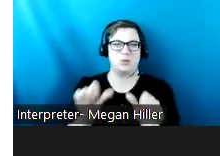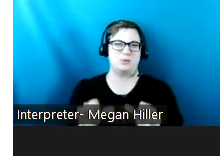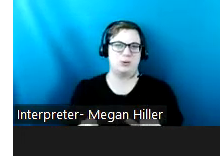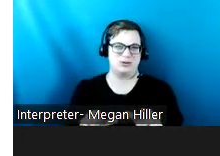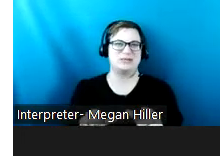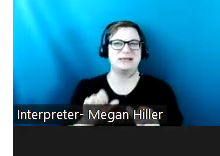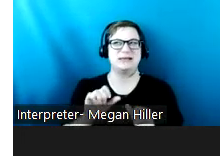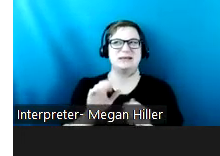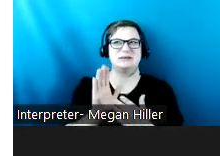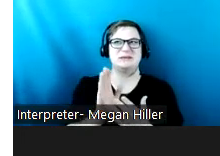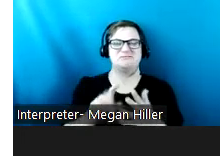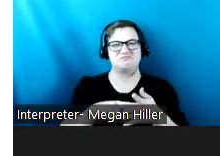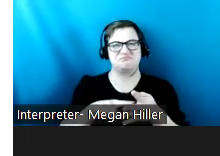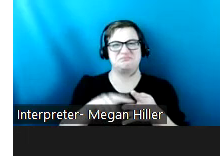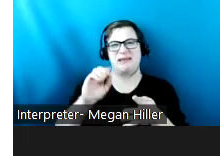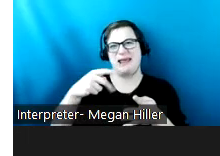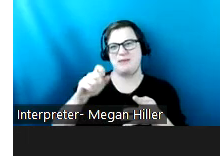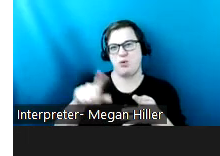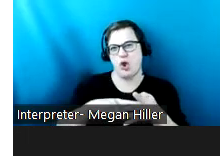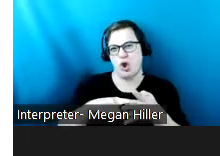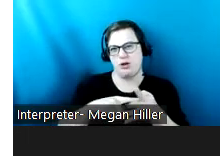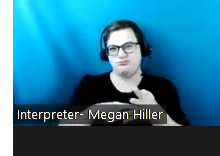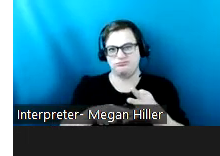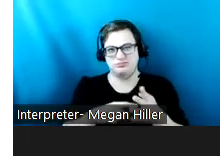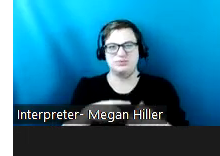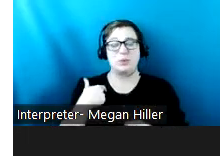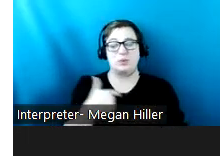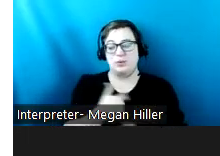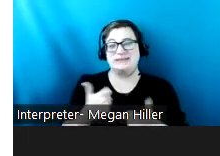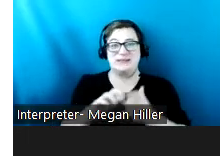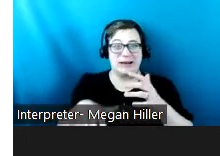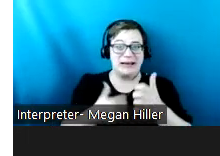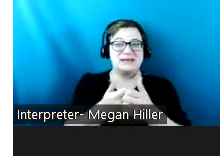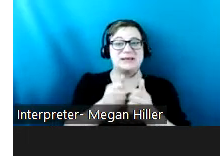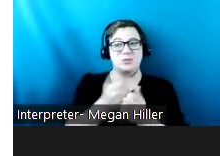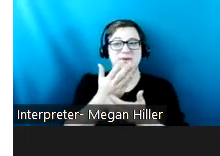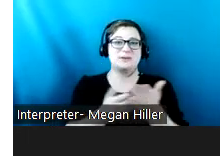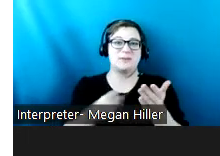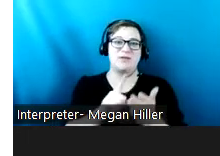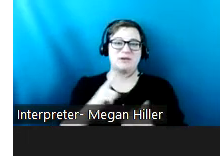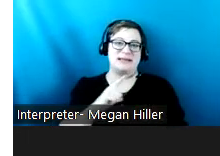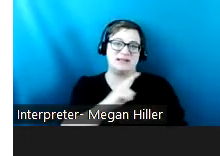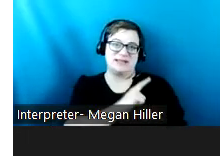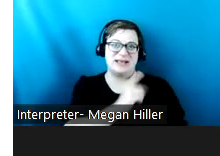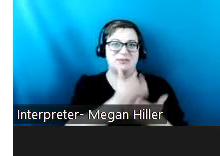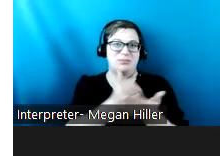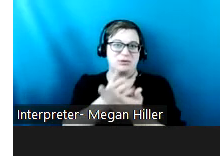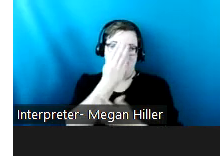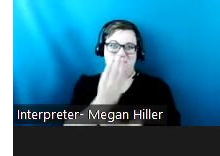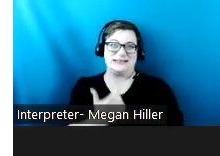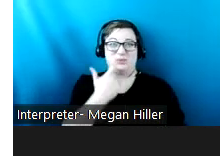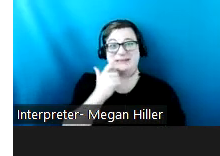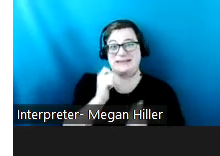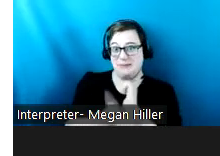mid-April, I believe. So we are still working on catching up with some of those legislative pieces that have recently passed. But I